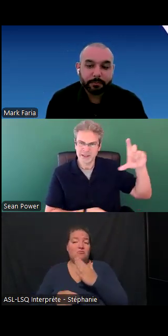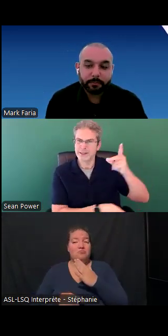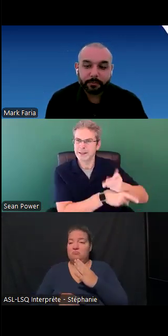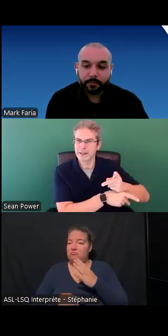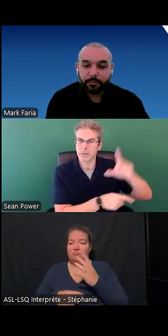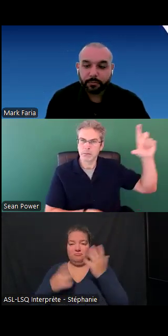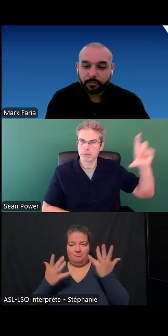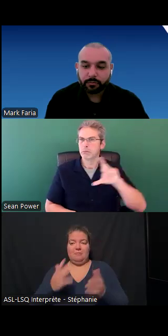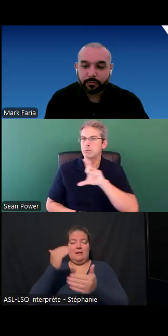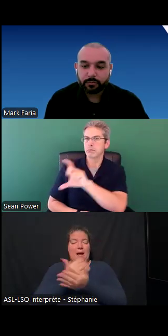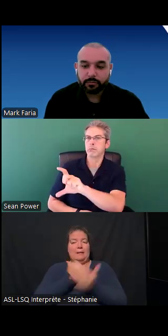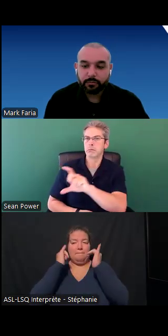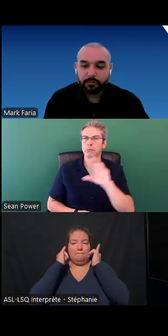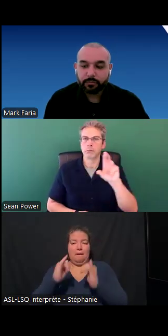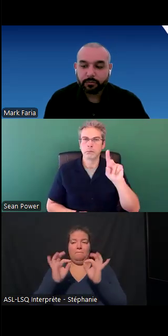taxes.